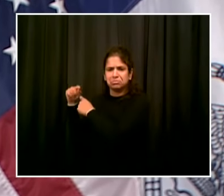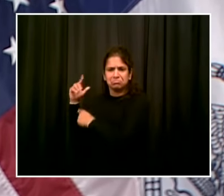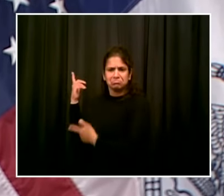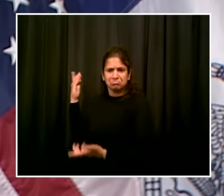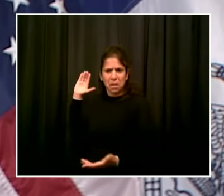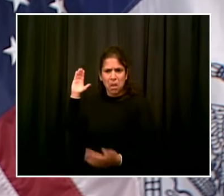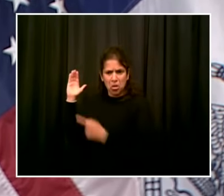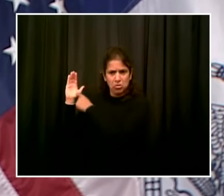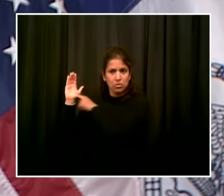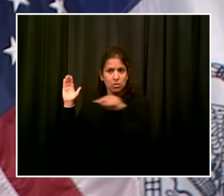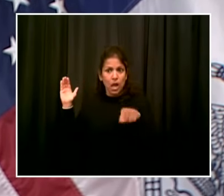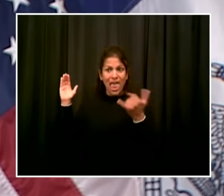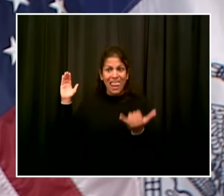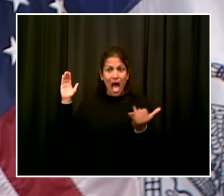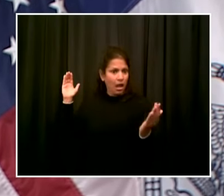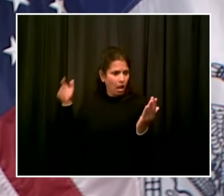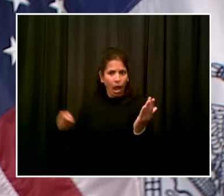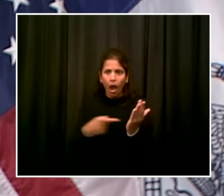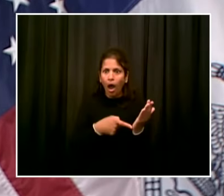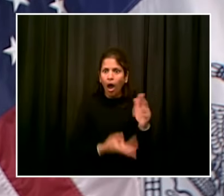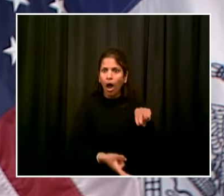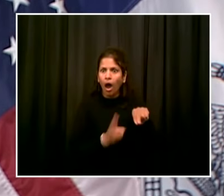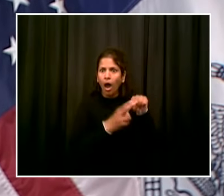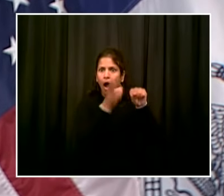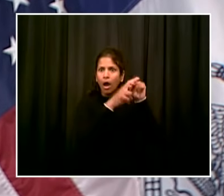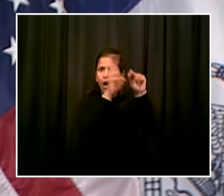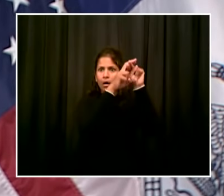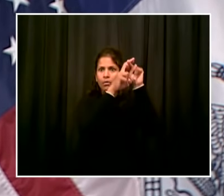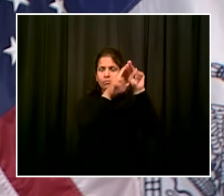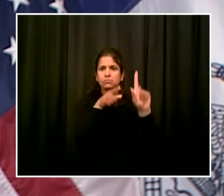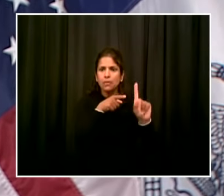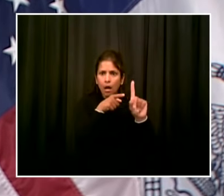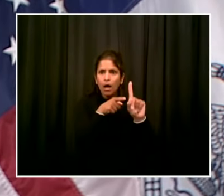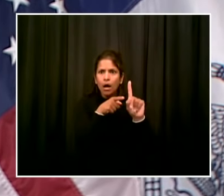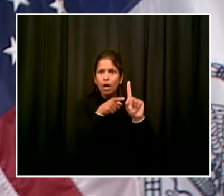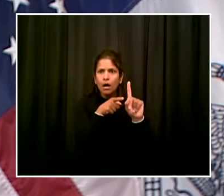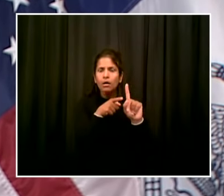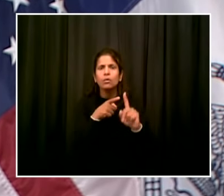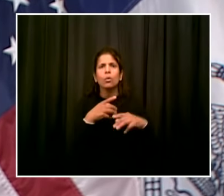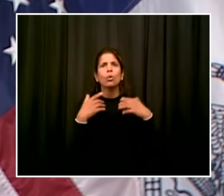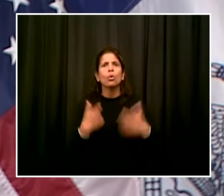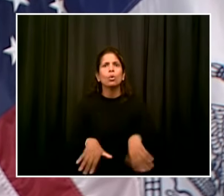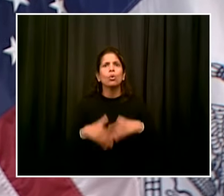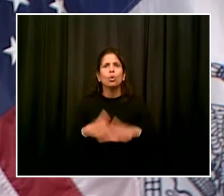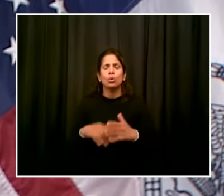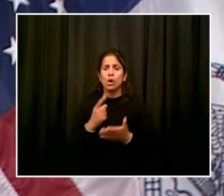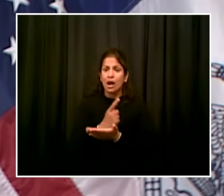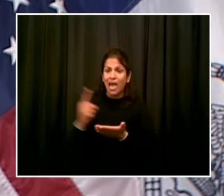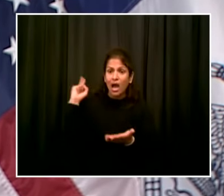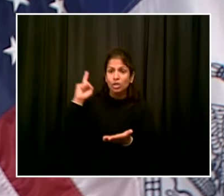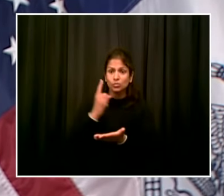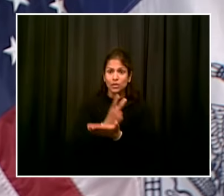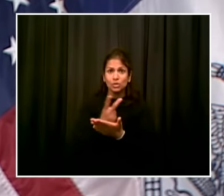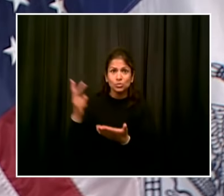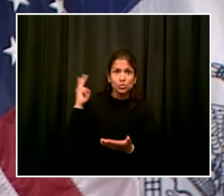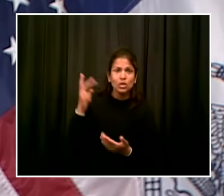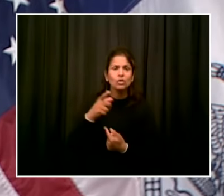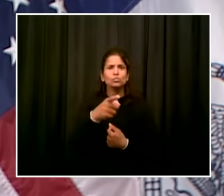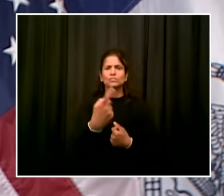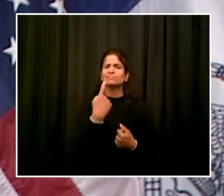open case. Your own office referred questions about your claims to the Office of Court Administration, which called them bunk. So why do you continue to pin the